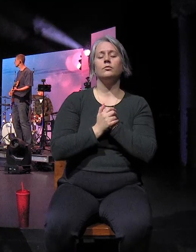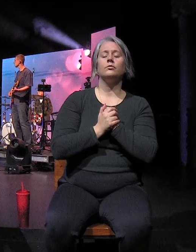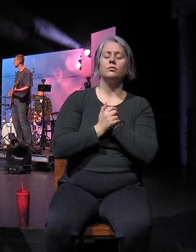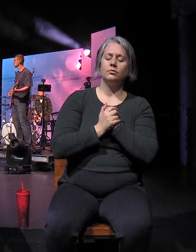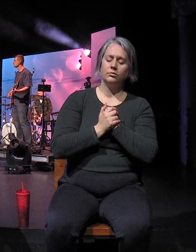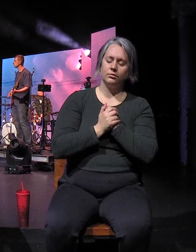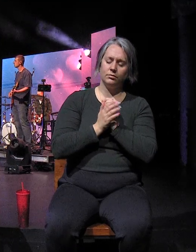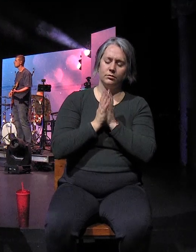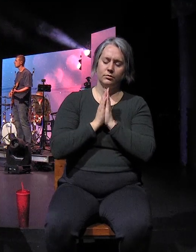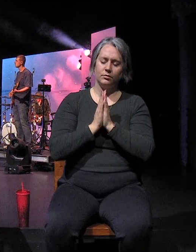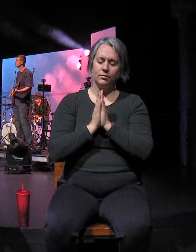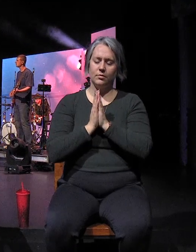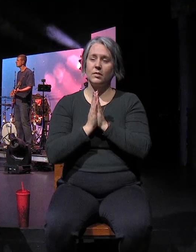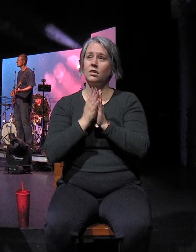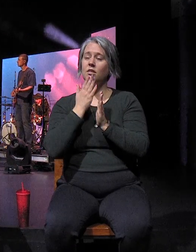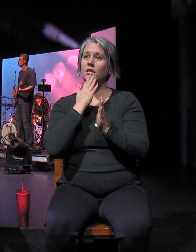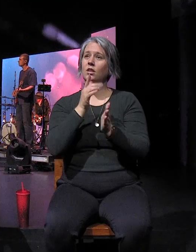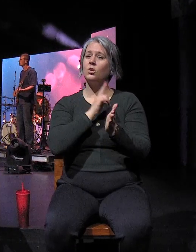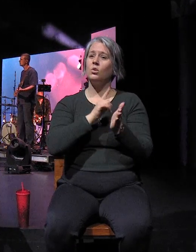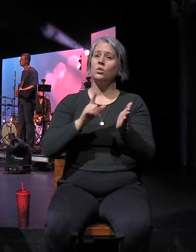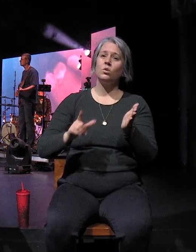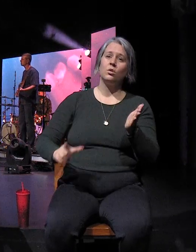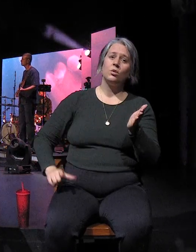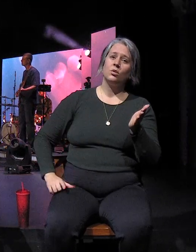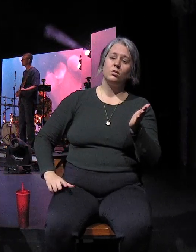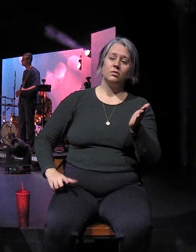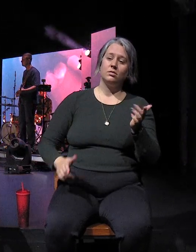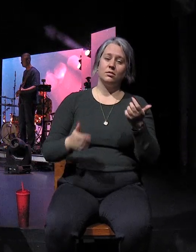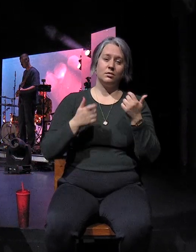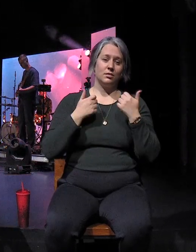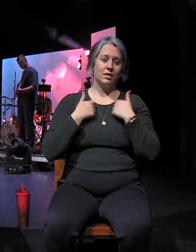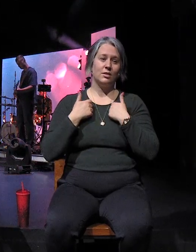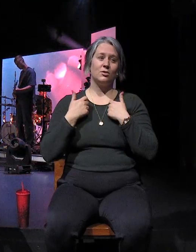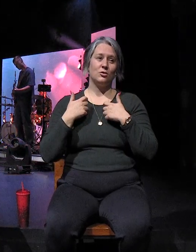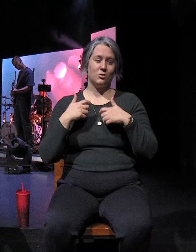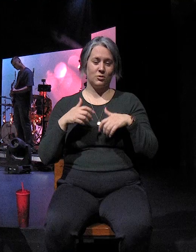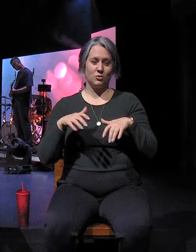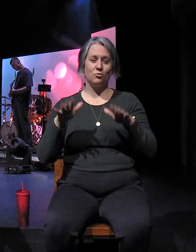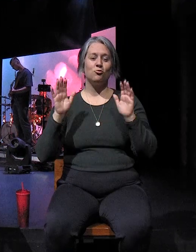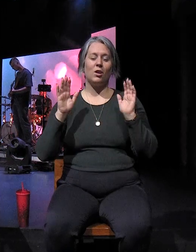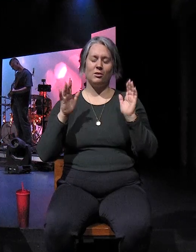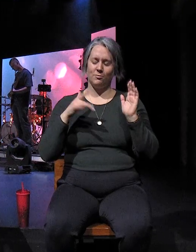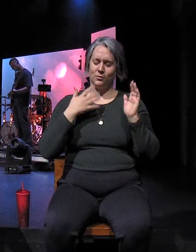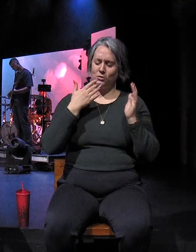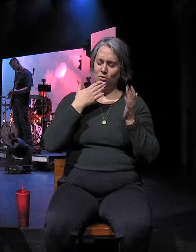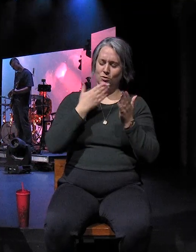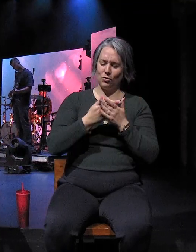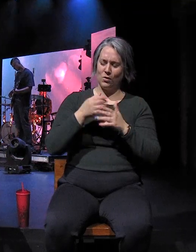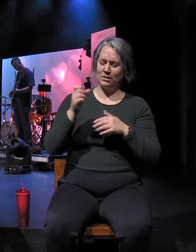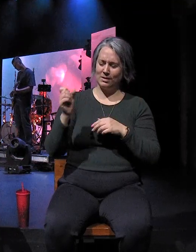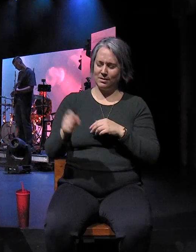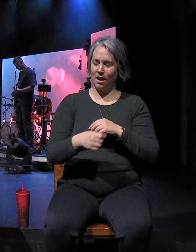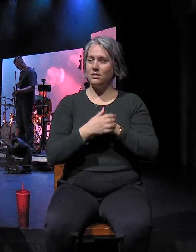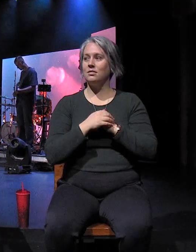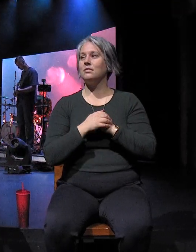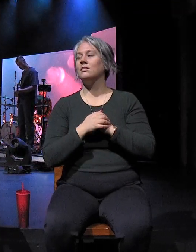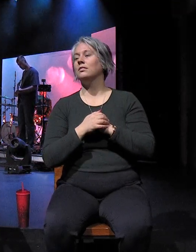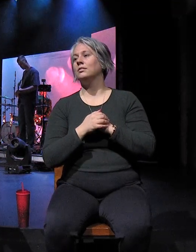Thank you, Lord. Thank you, Lord. You know, surrender hurts, but surrender is good. Yes.